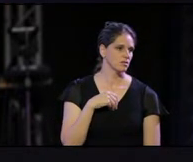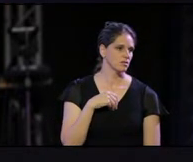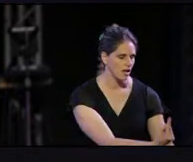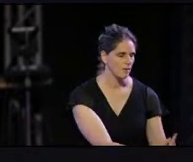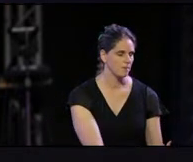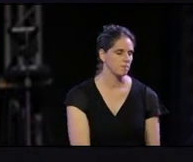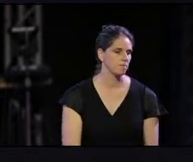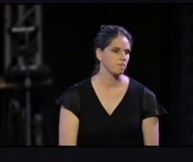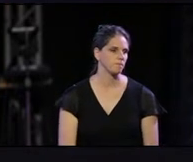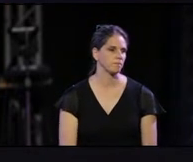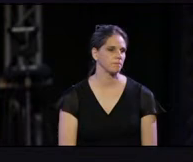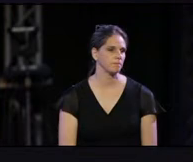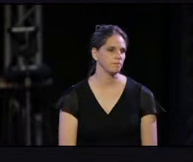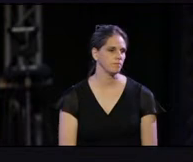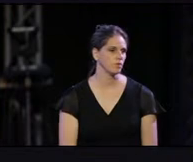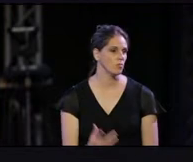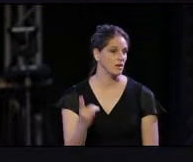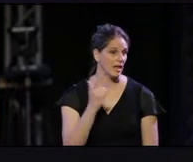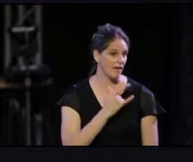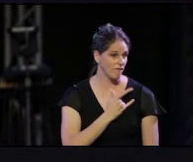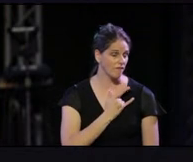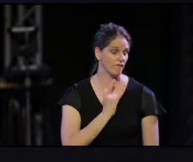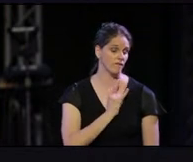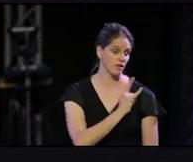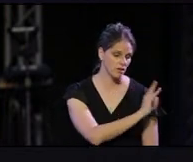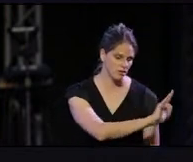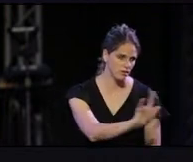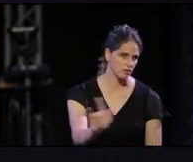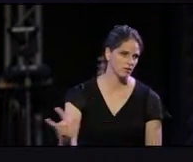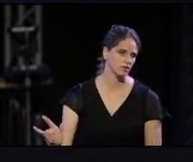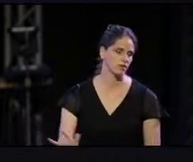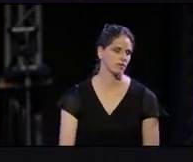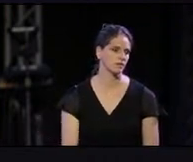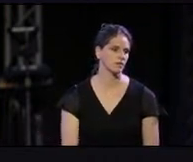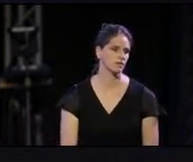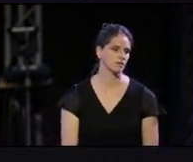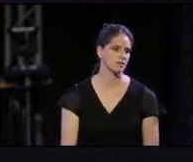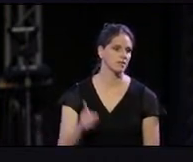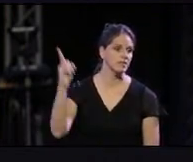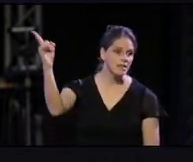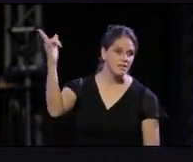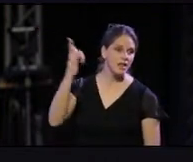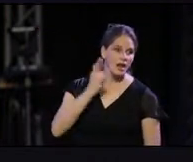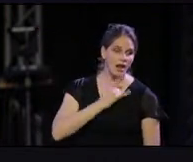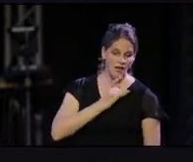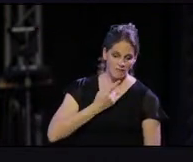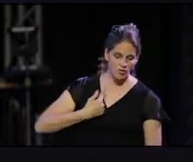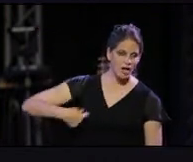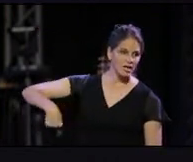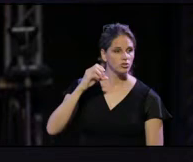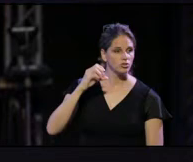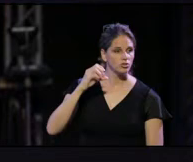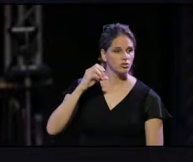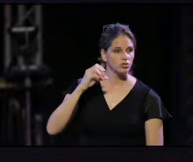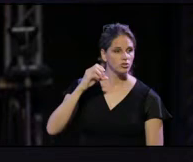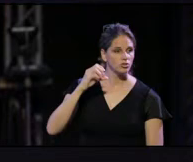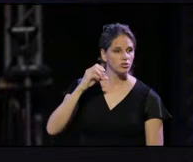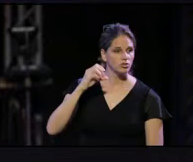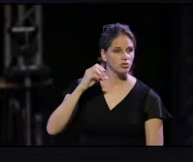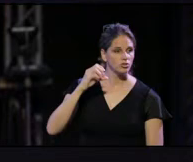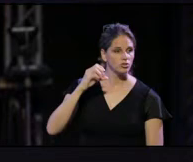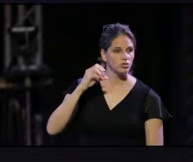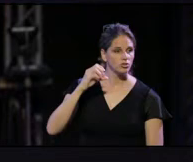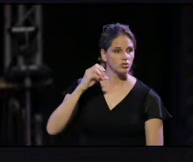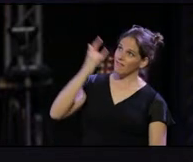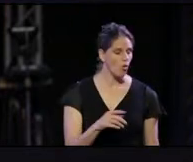It's found in love. It's found in his love for us. And because we are able